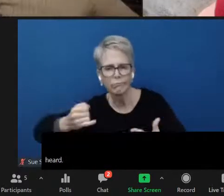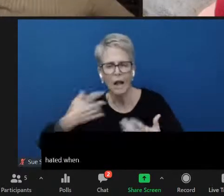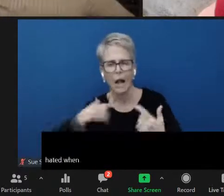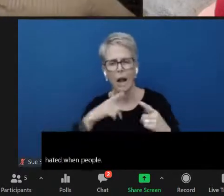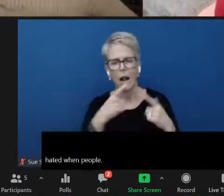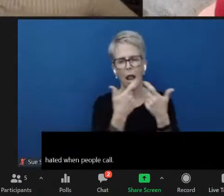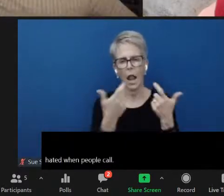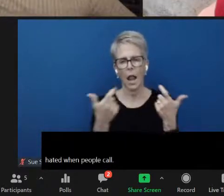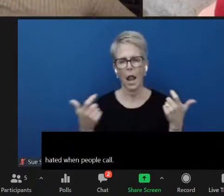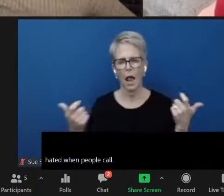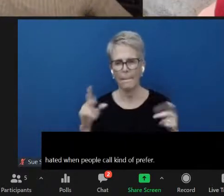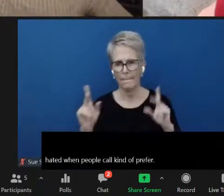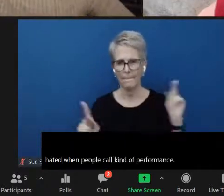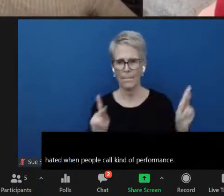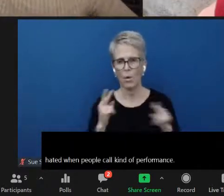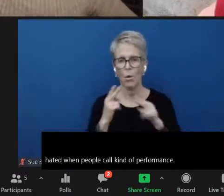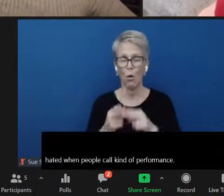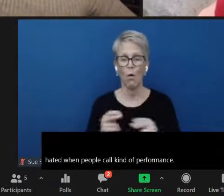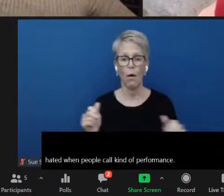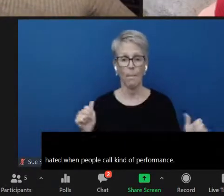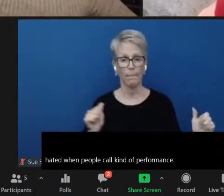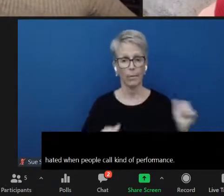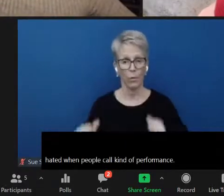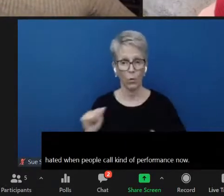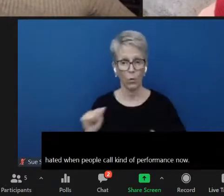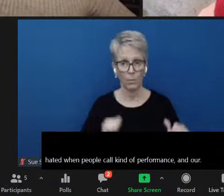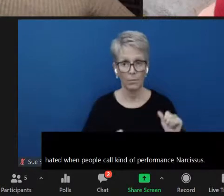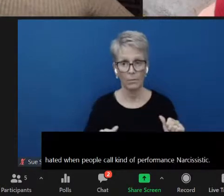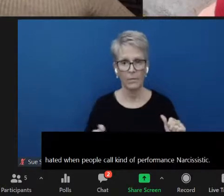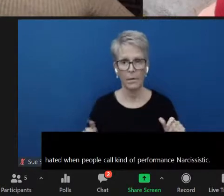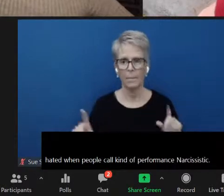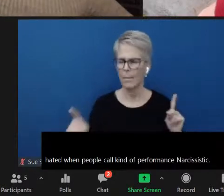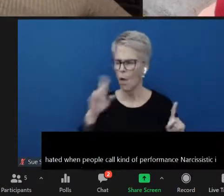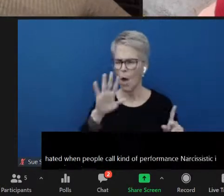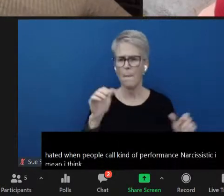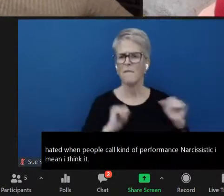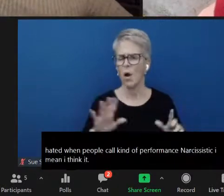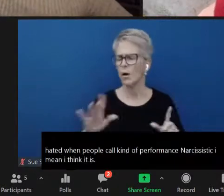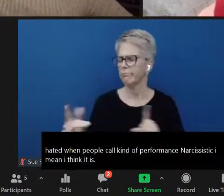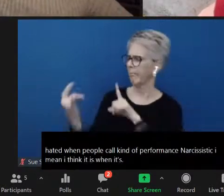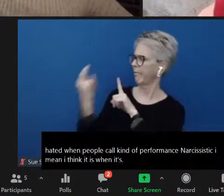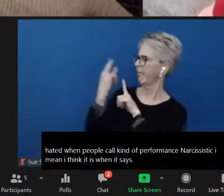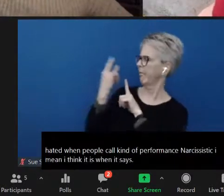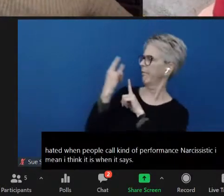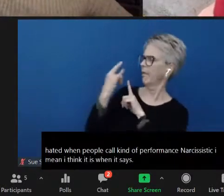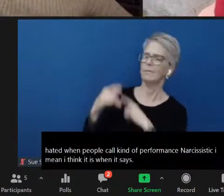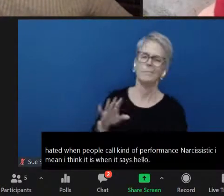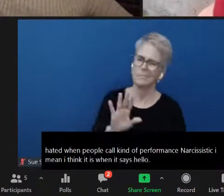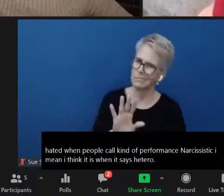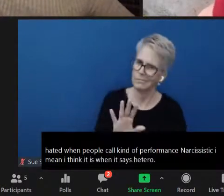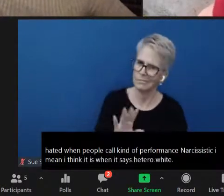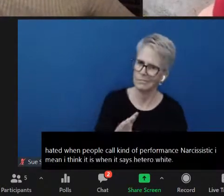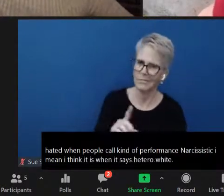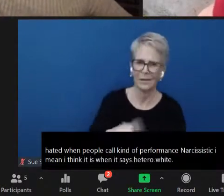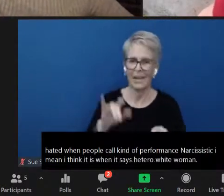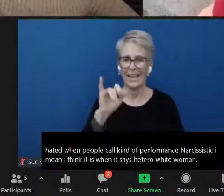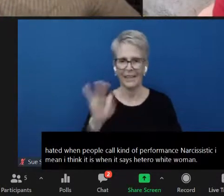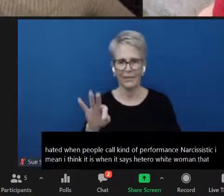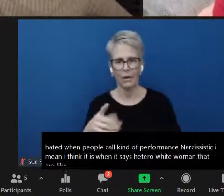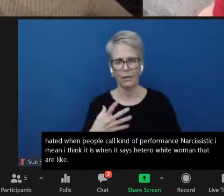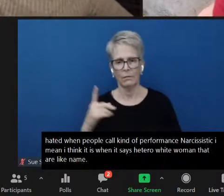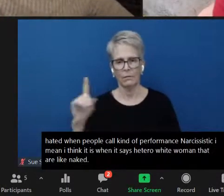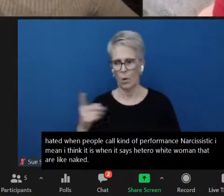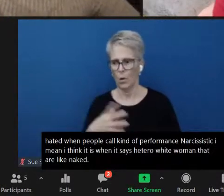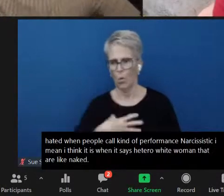stated, when people call kind of performance narcissistic, I mean, I think it is when it's cis, hetero, white women that are